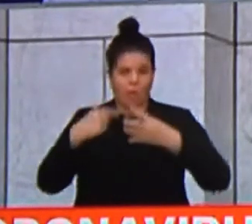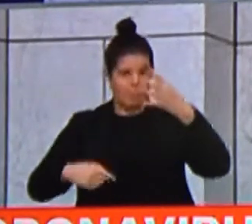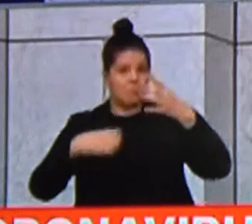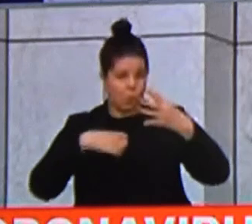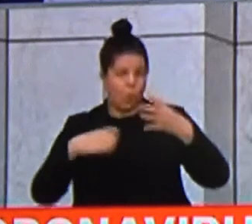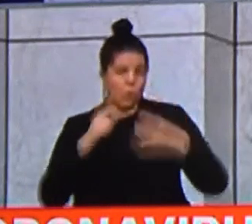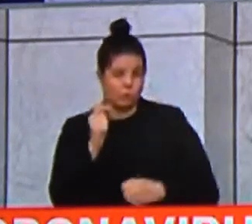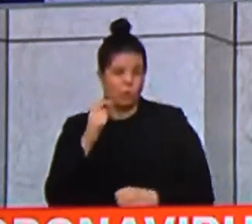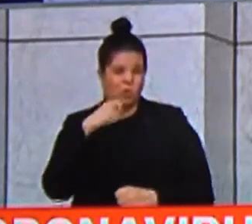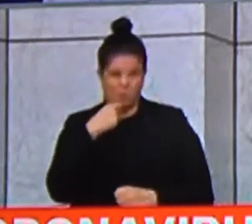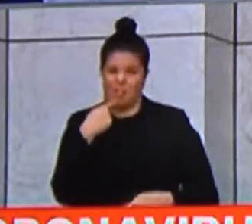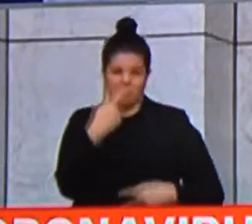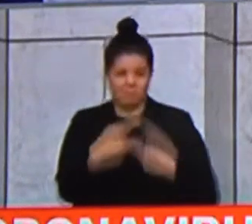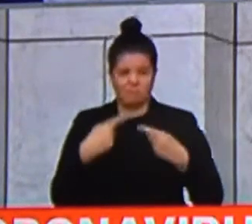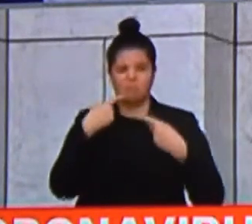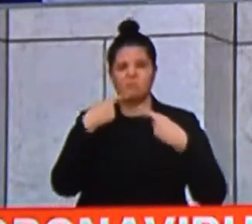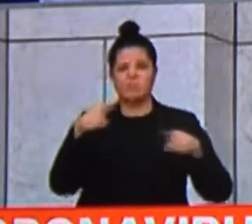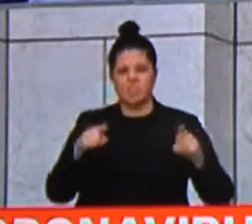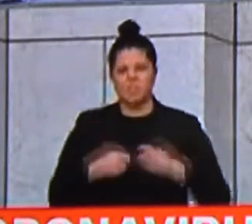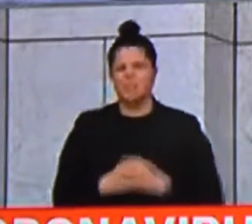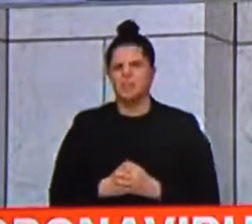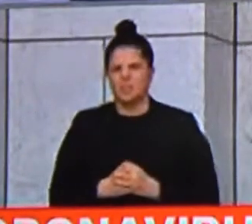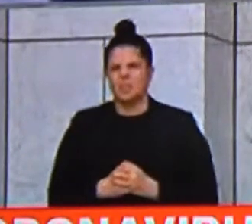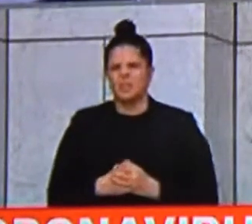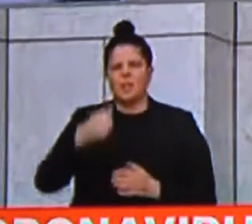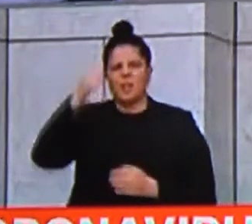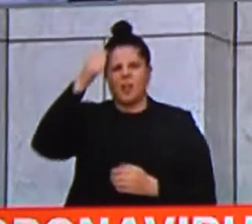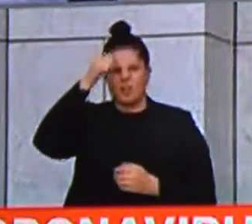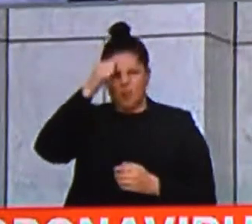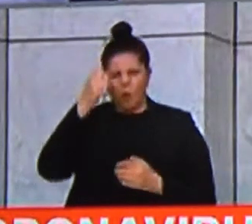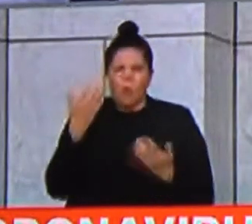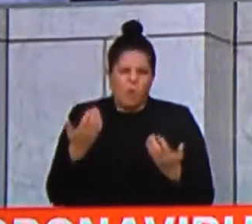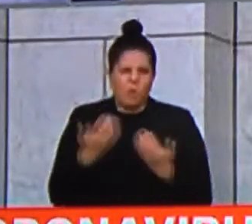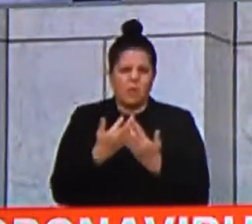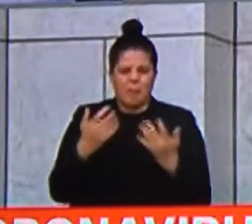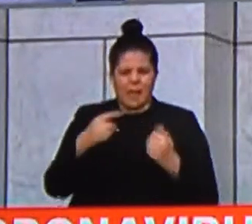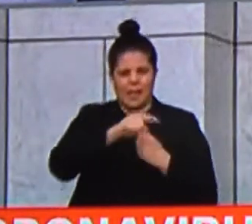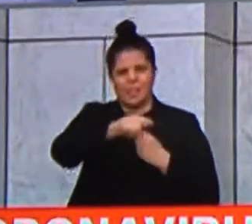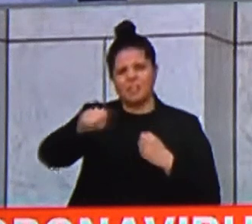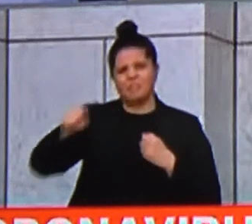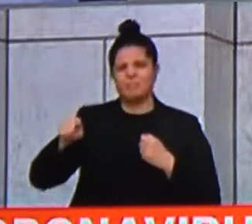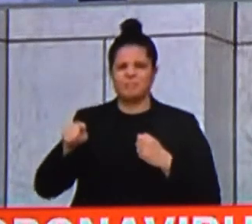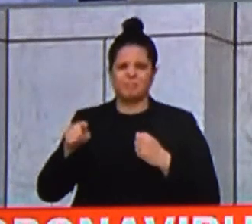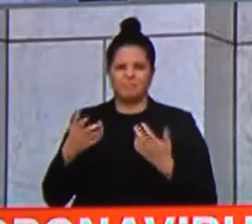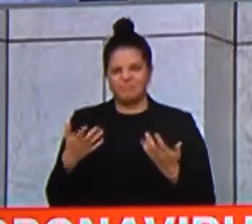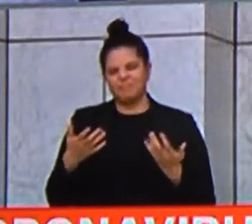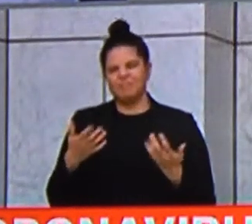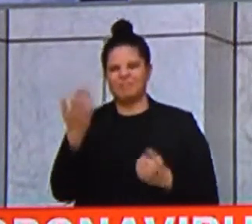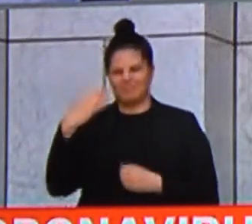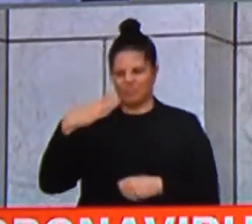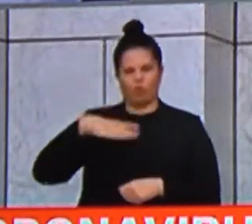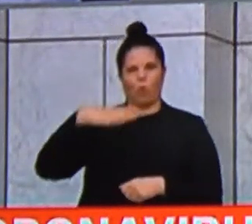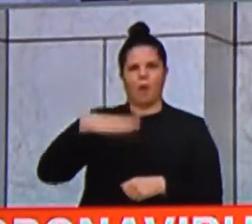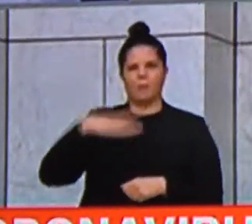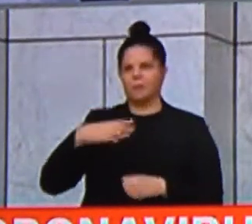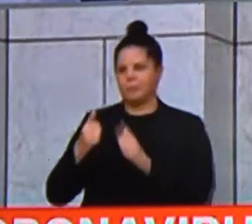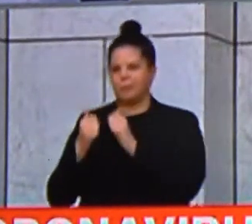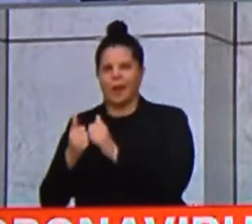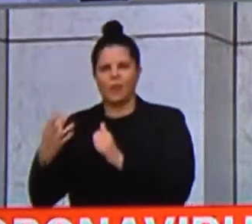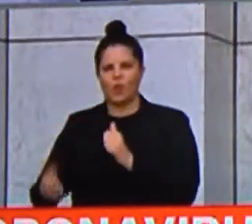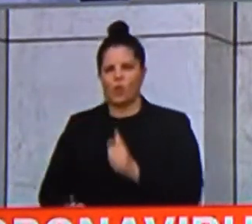Australia. Certainly this health crisis and economic crisis, a battle on two fronts, is going to be waged